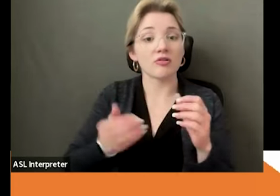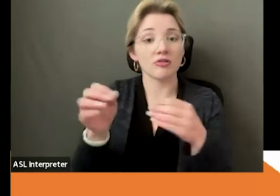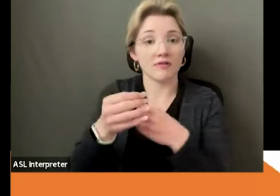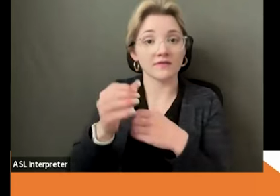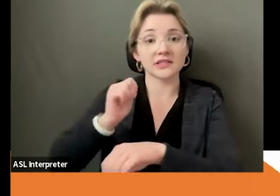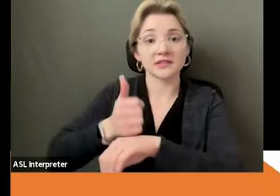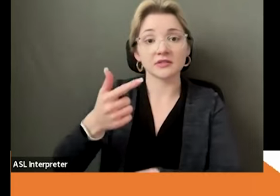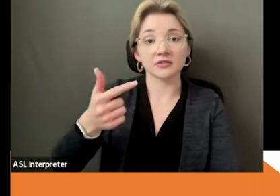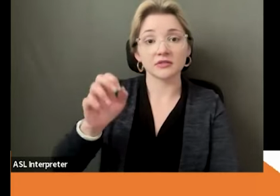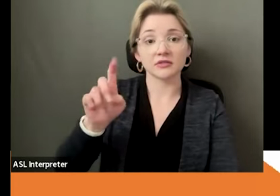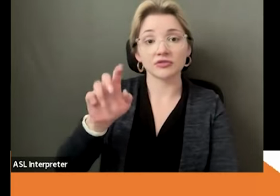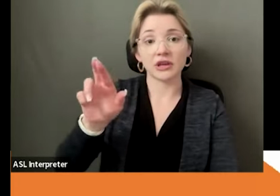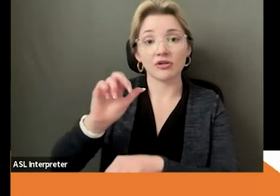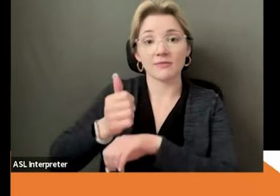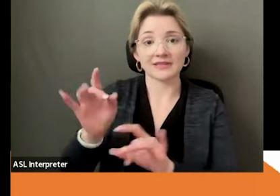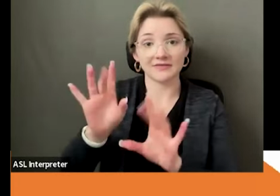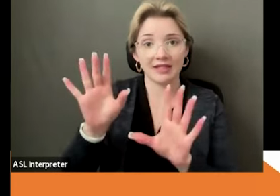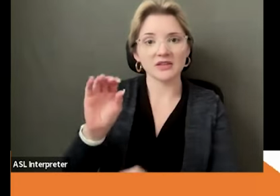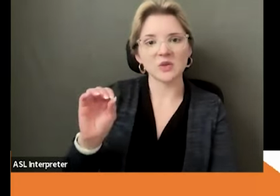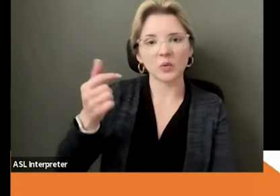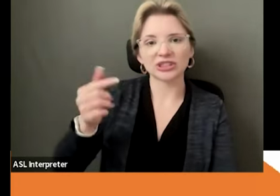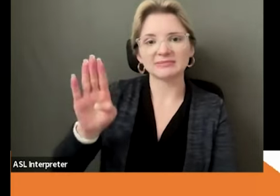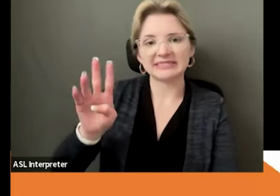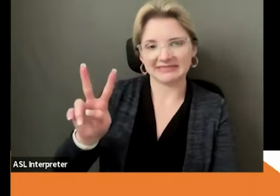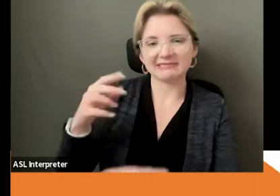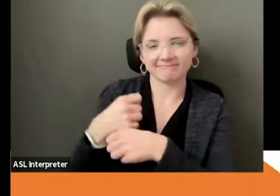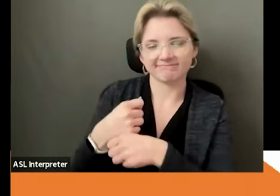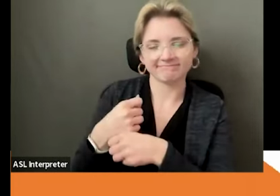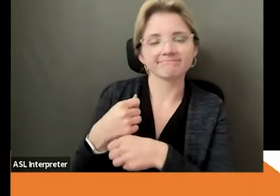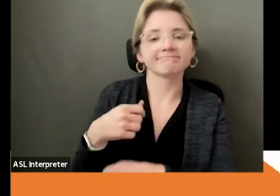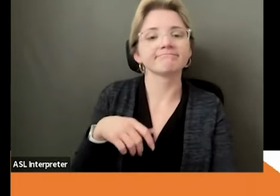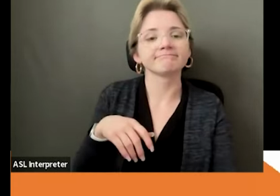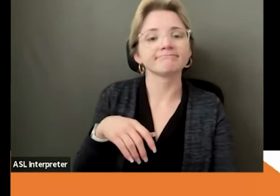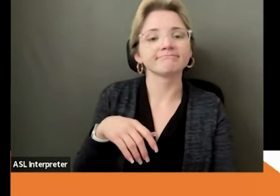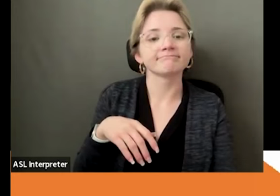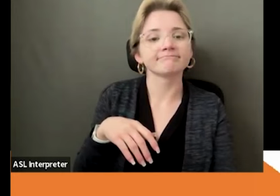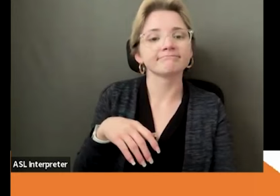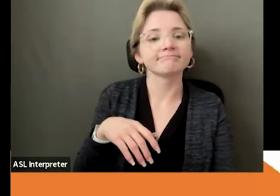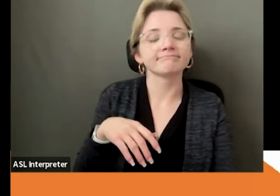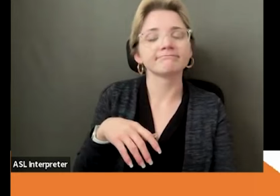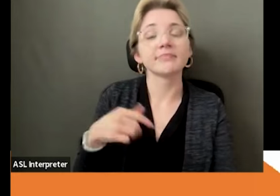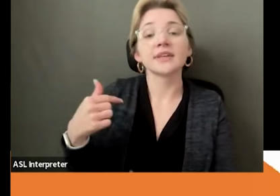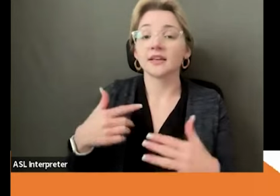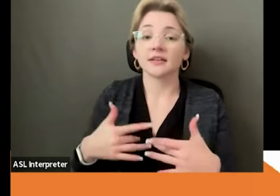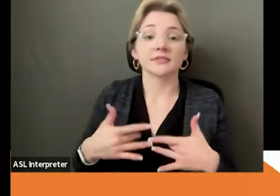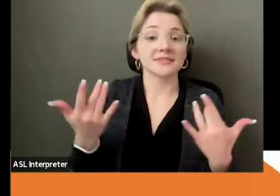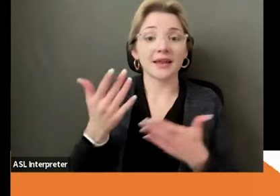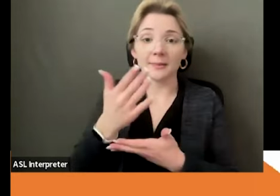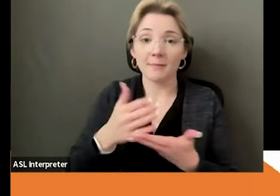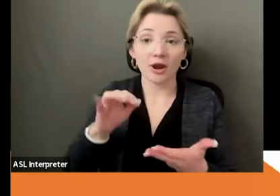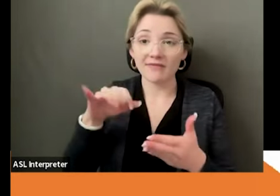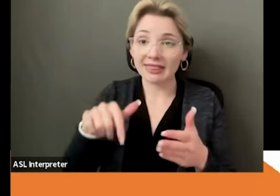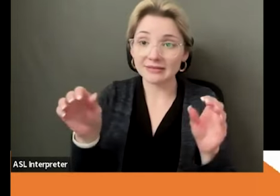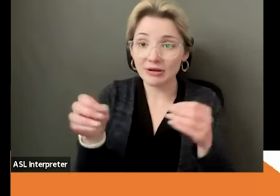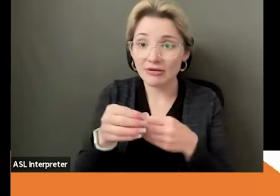that's where I am stationed. That's where Yvette is detailed at. And the very exciting part of this office is that it